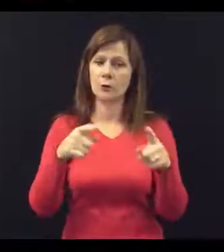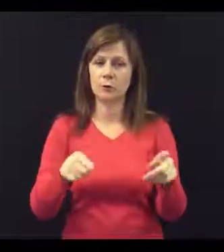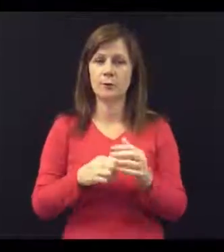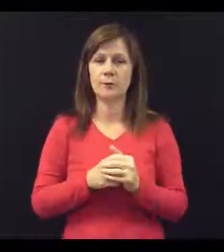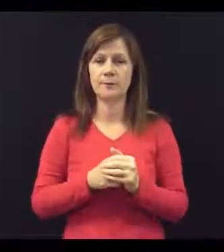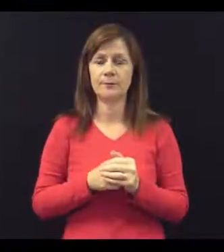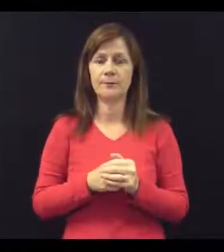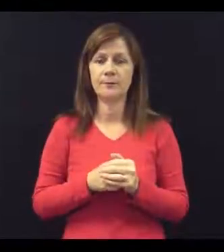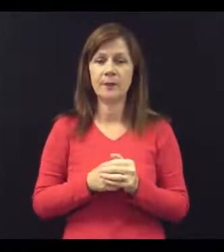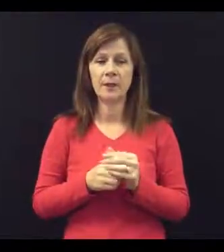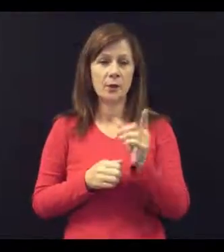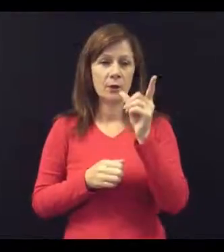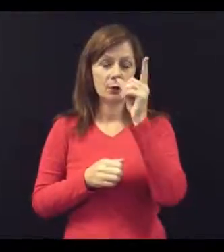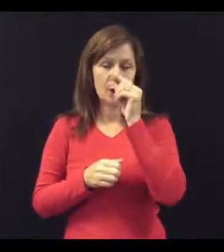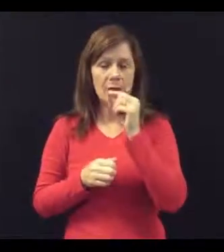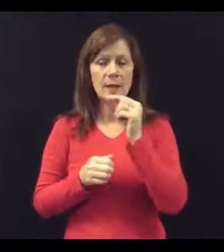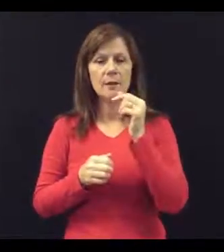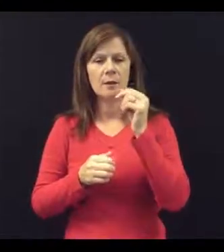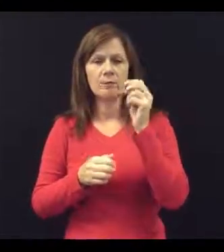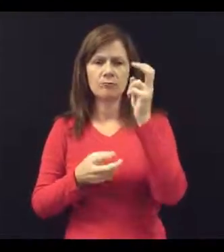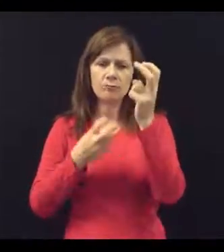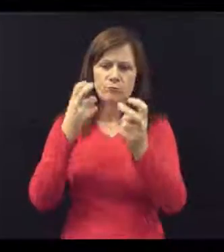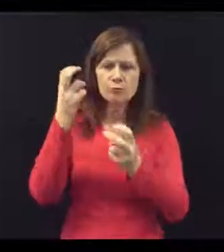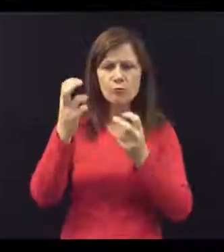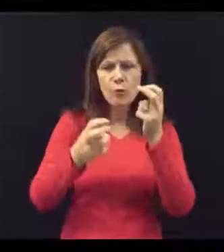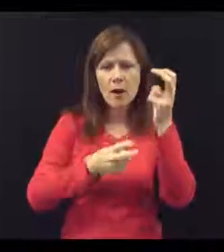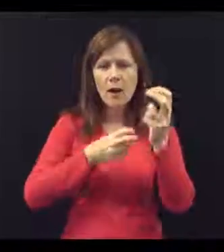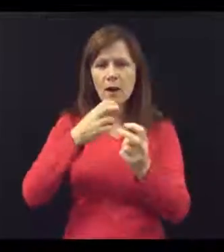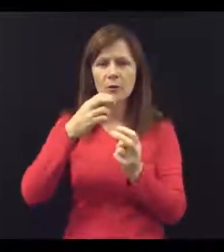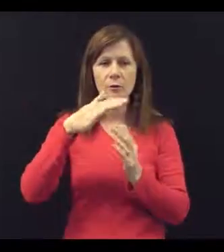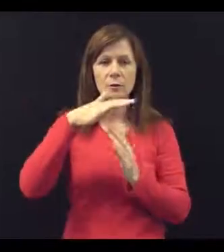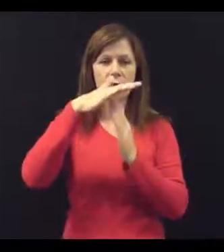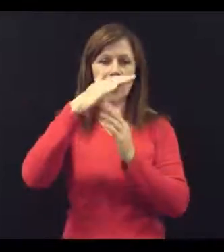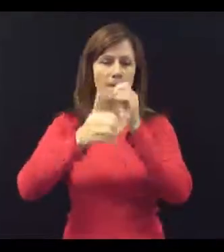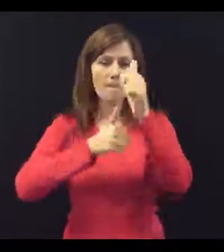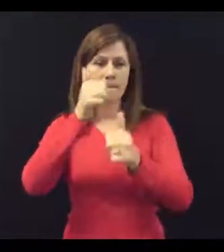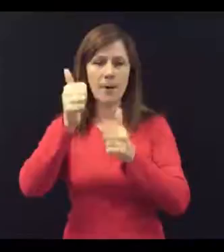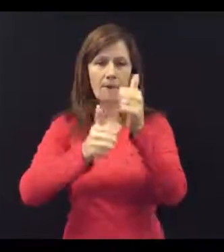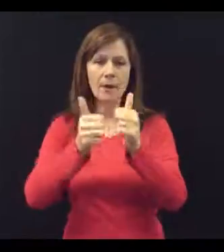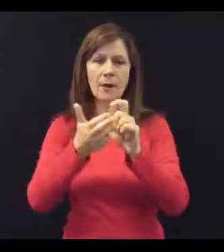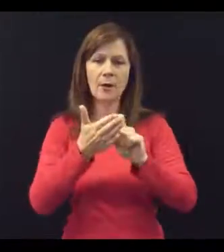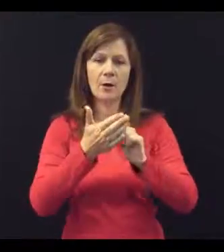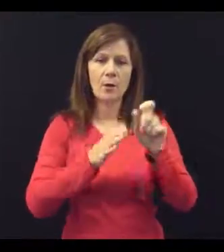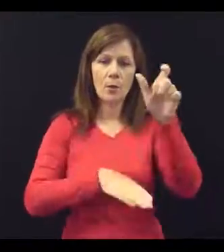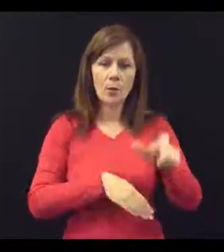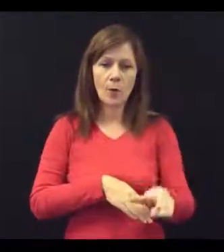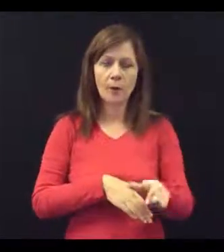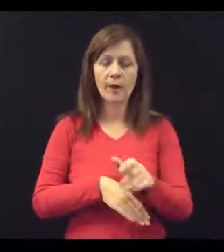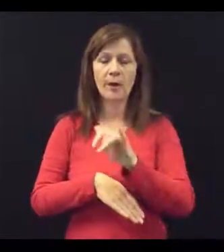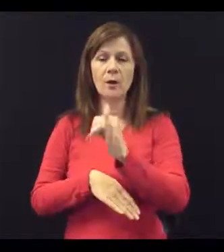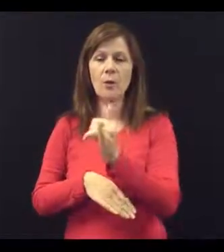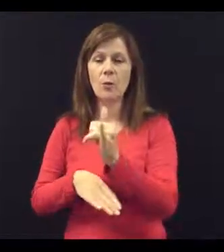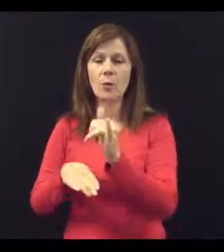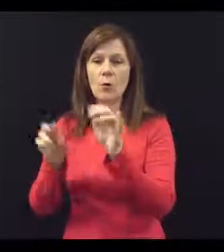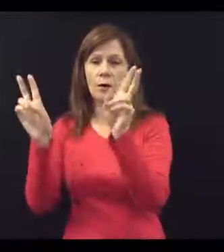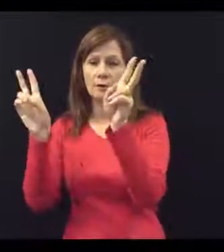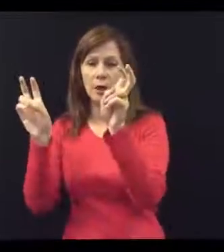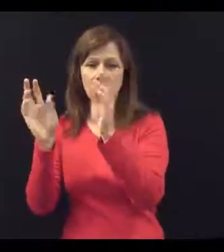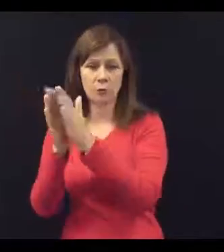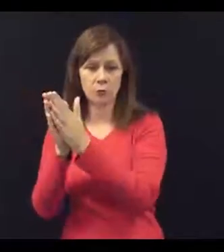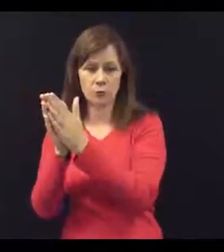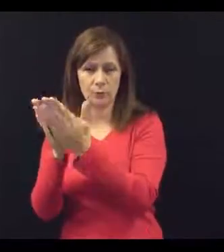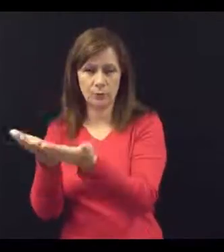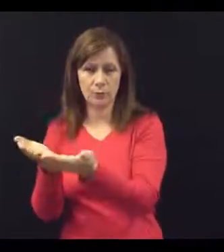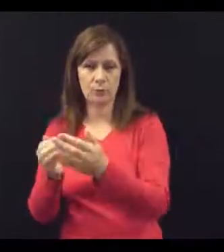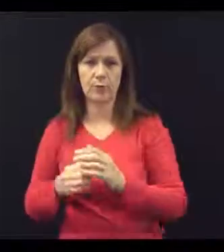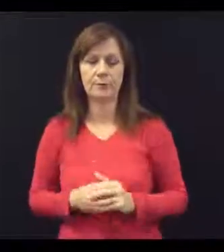Browse section lets you browse through either the top free or paid authors in a category. Tap the Categories button at the top left, then